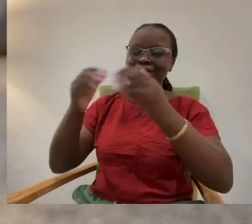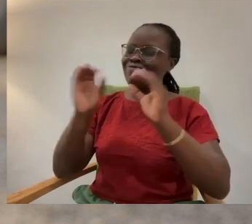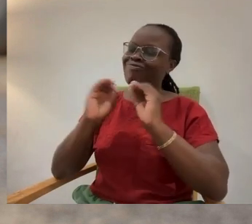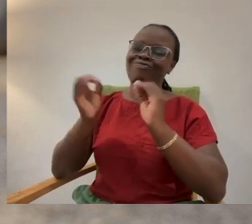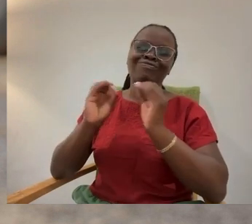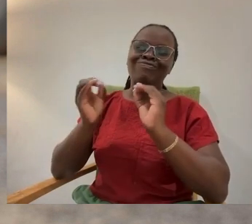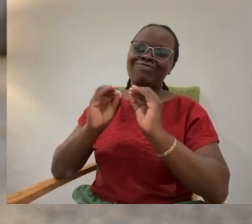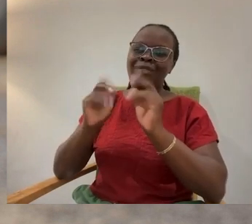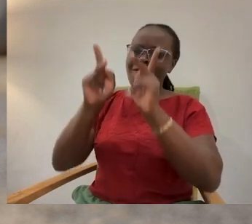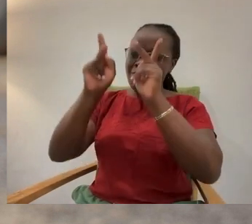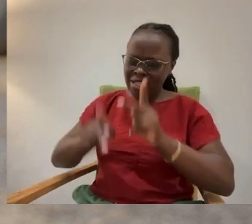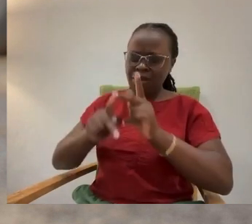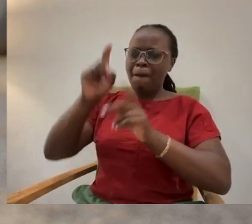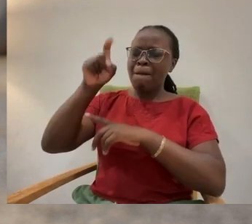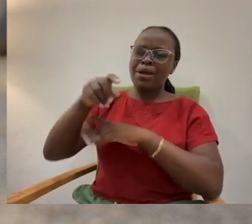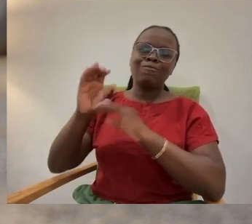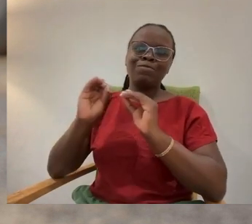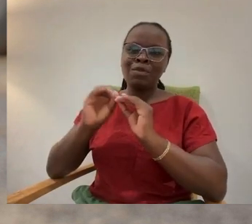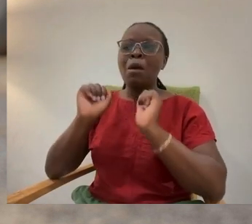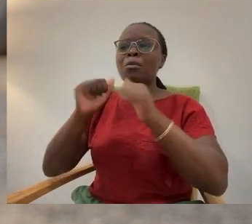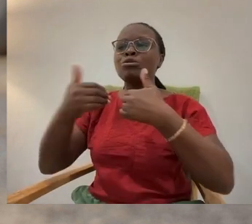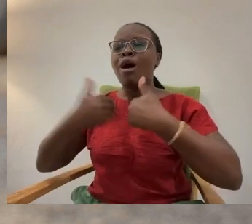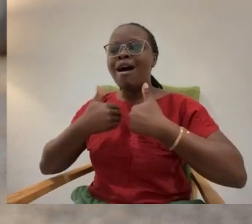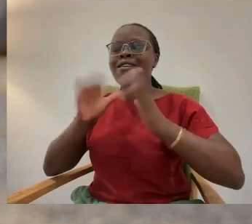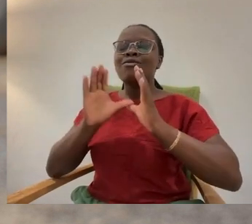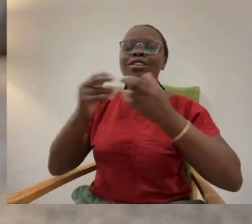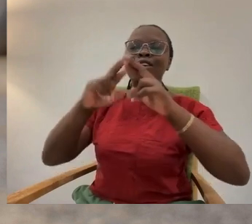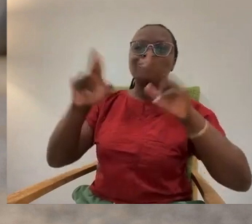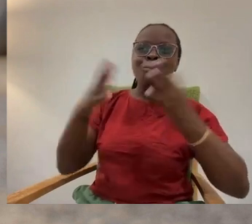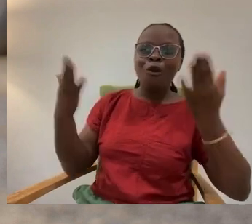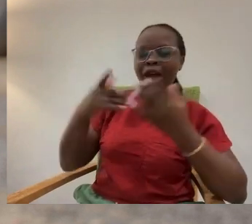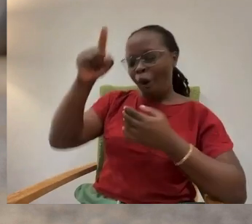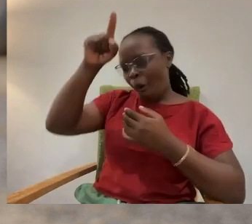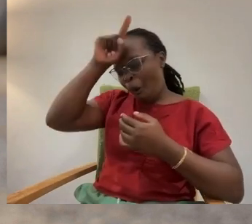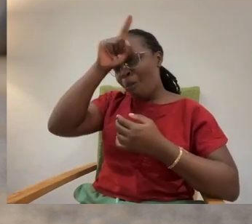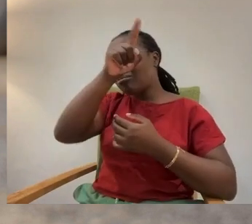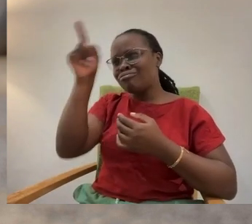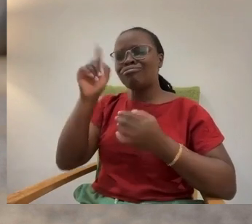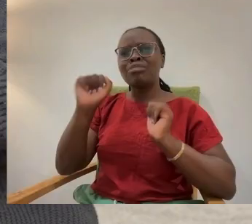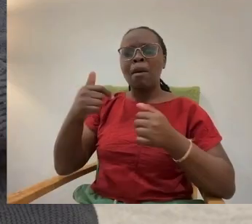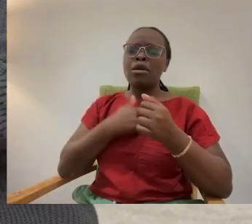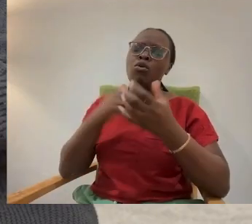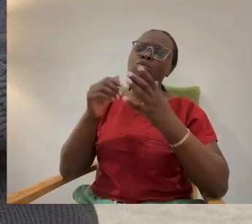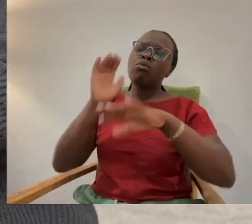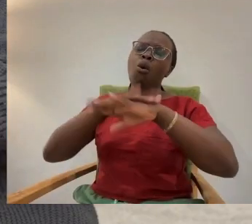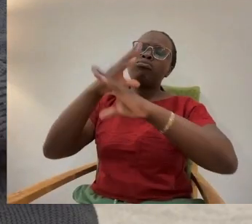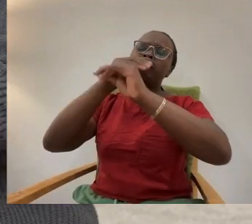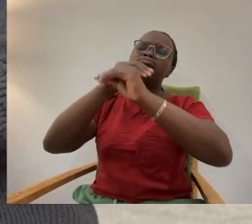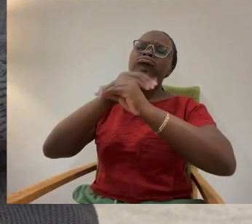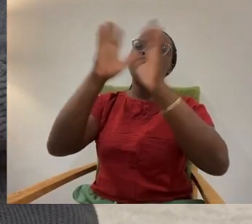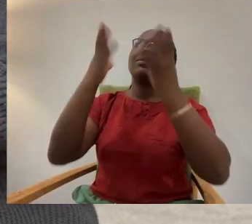physically. I as well can have my class with my learners at the comfort of their home. For me, I